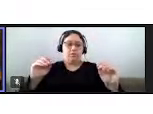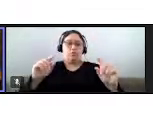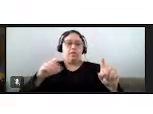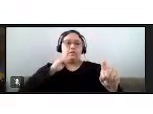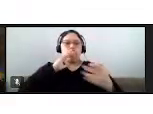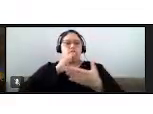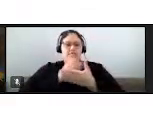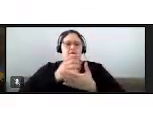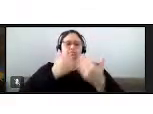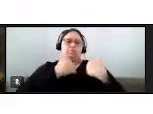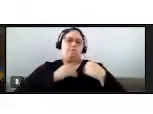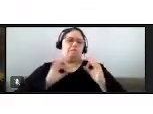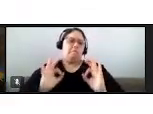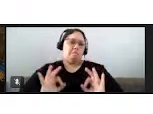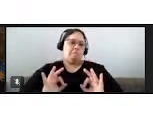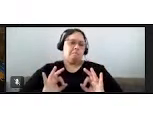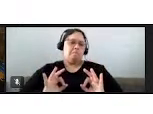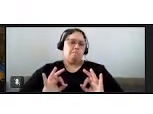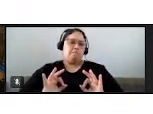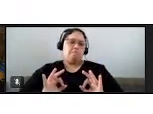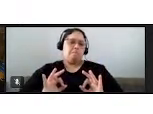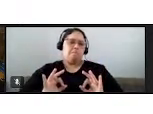safe.